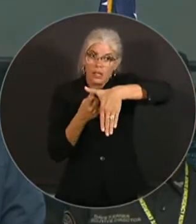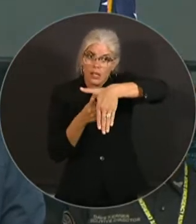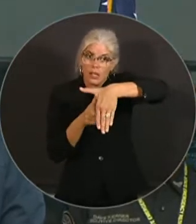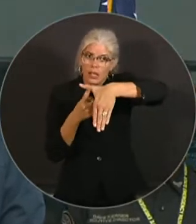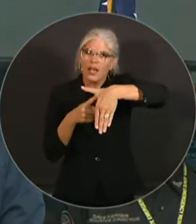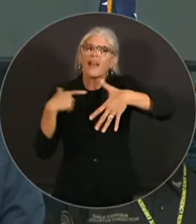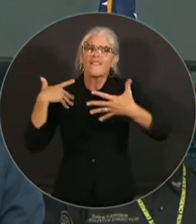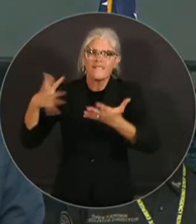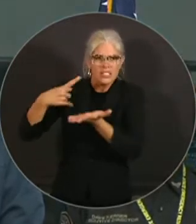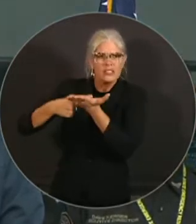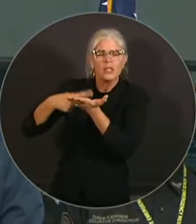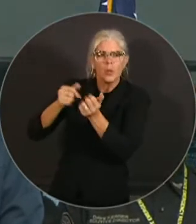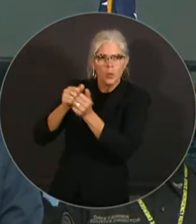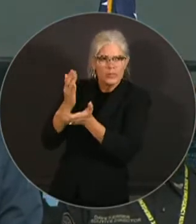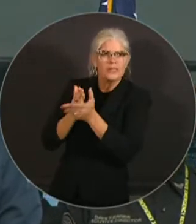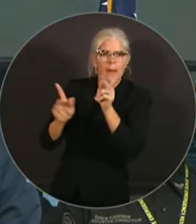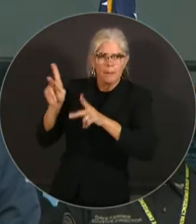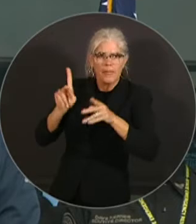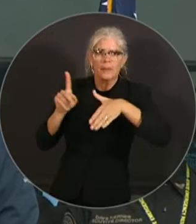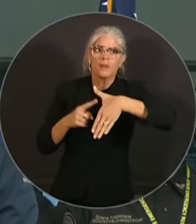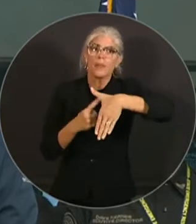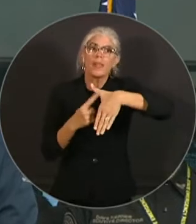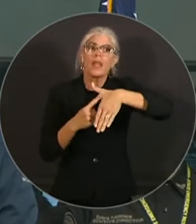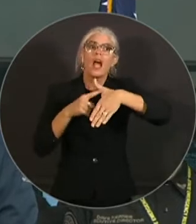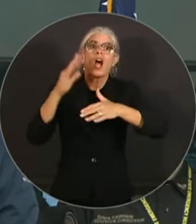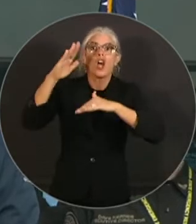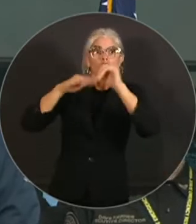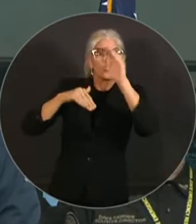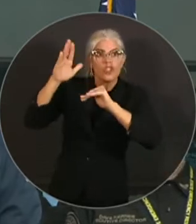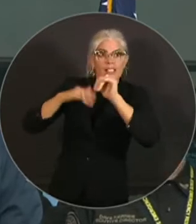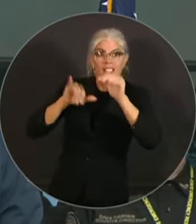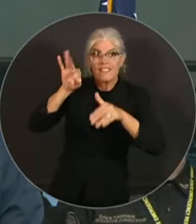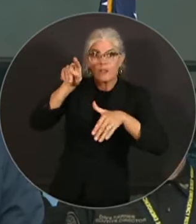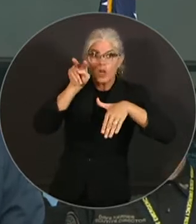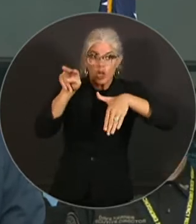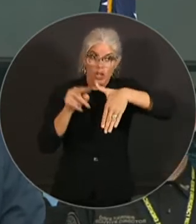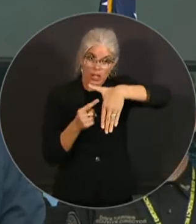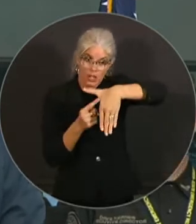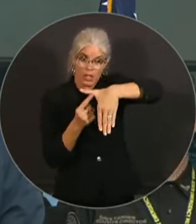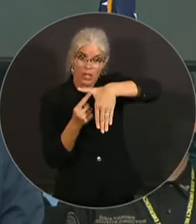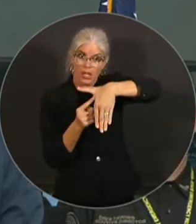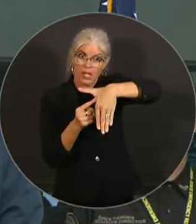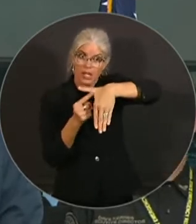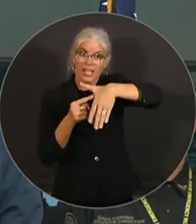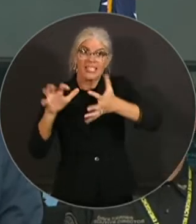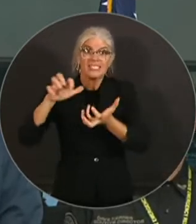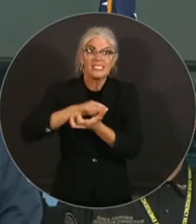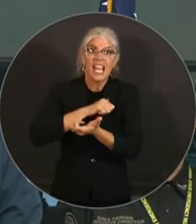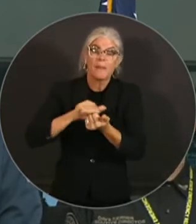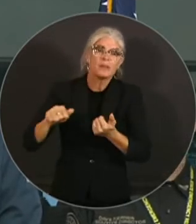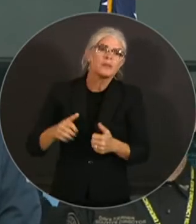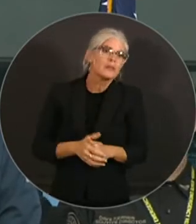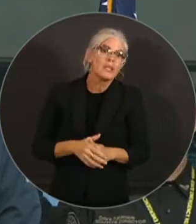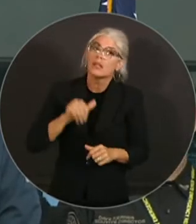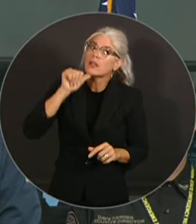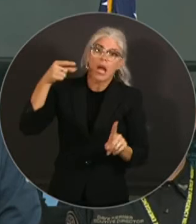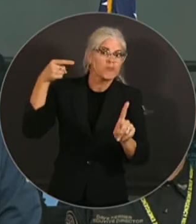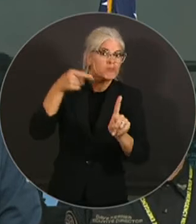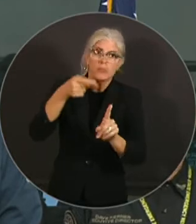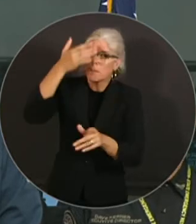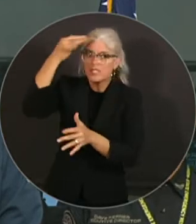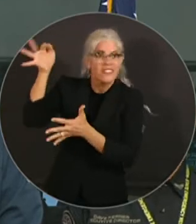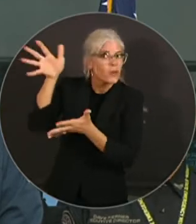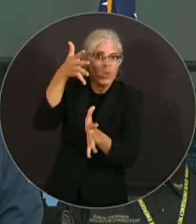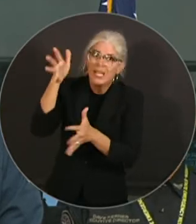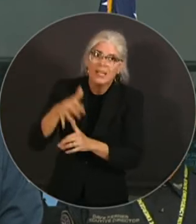that, about some of the construction. But if you look at the Big Bend damage, that was not because of the wind. That was because of the